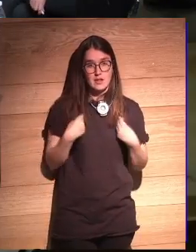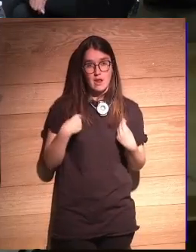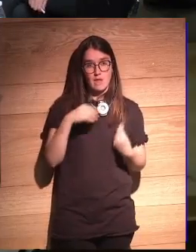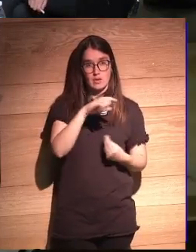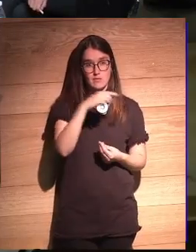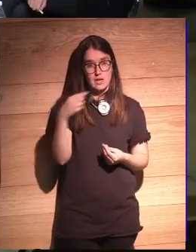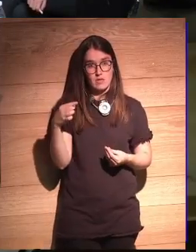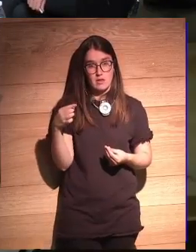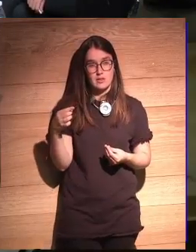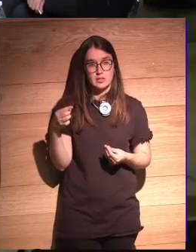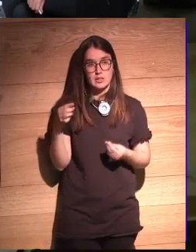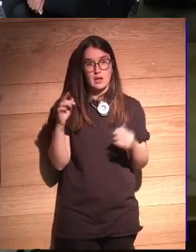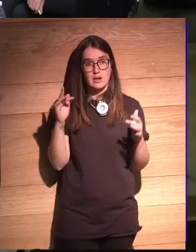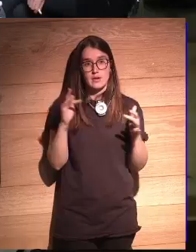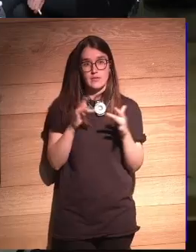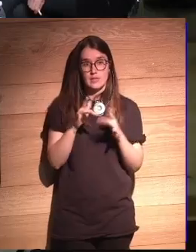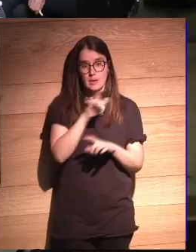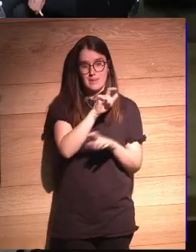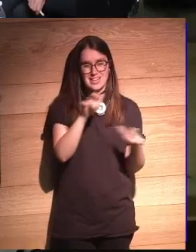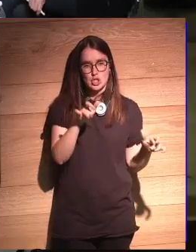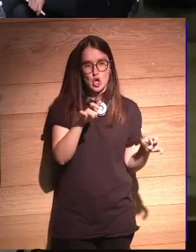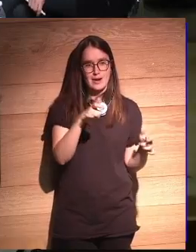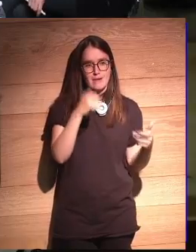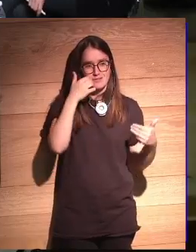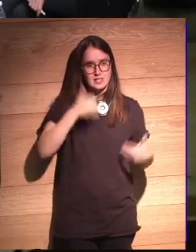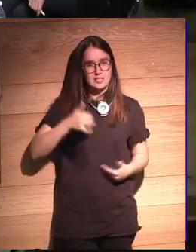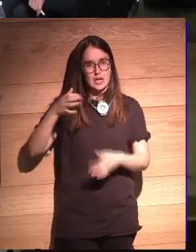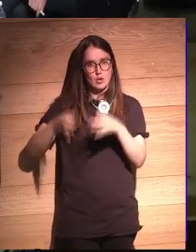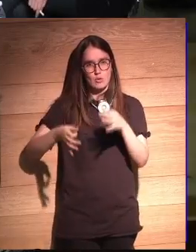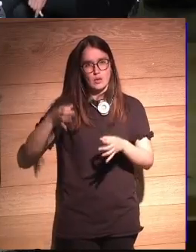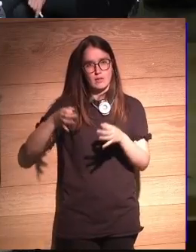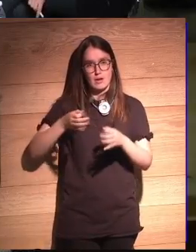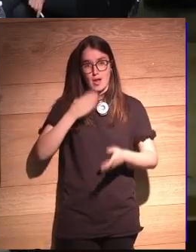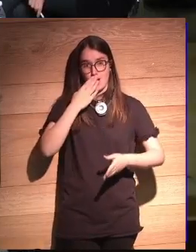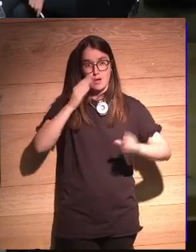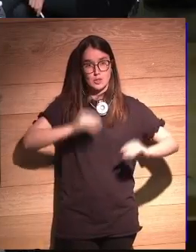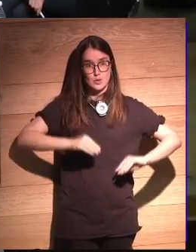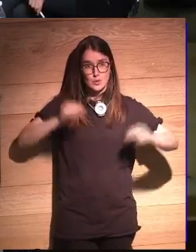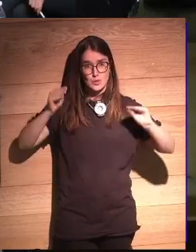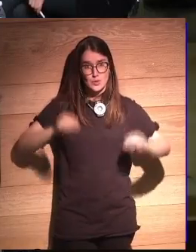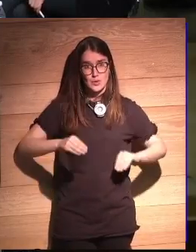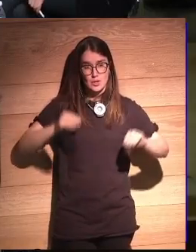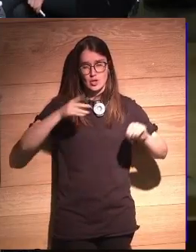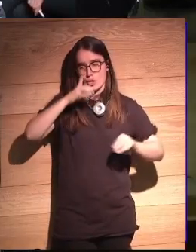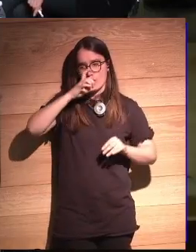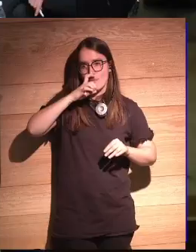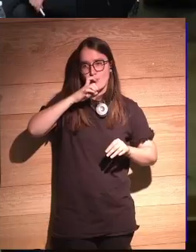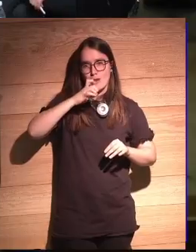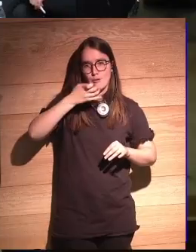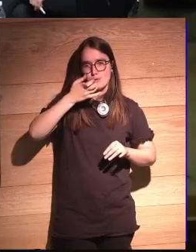told us who was the owner of the houses, and the relationship between the natural and the legal